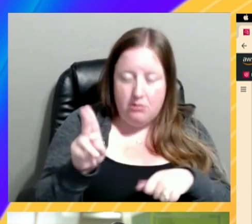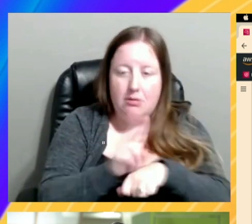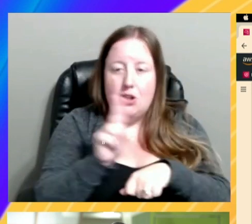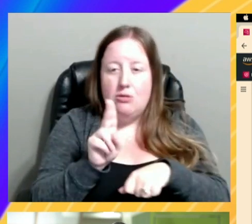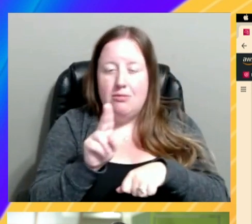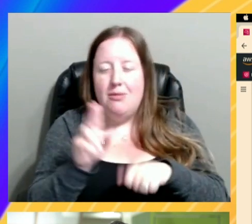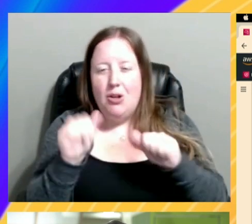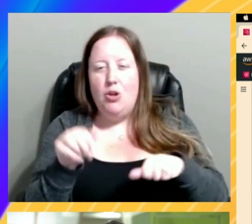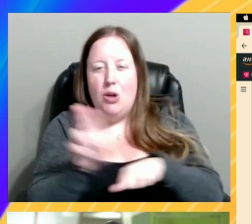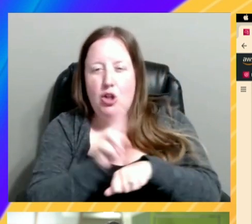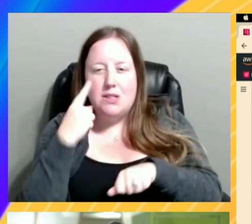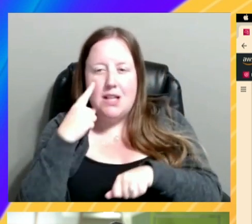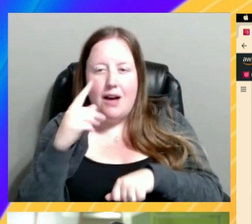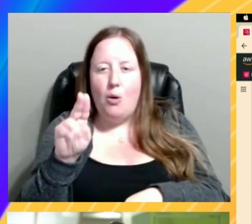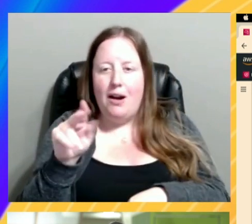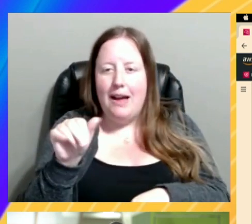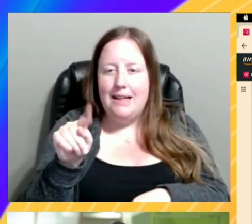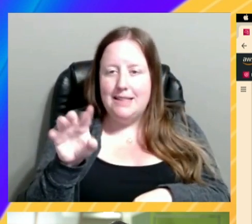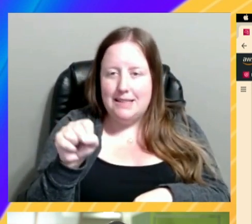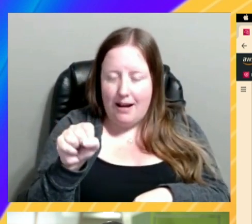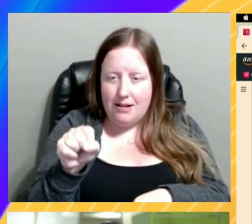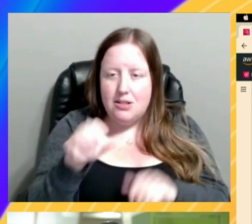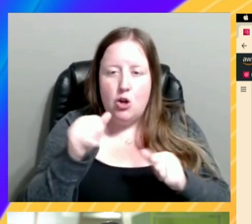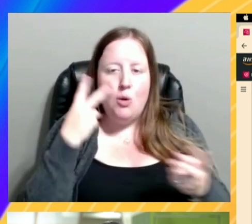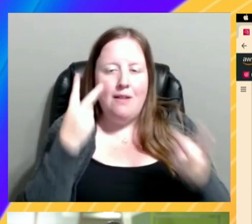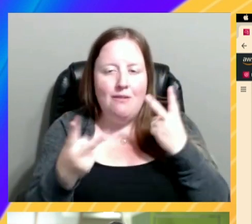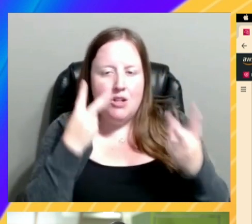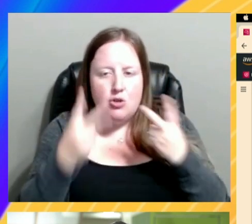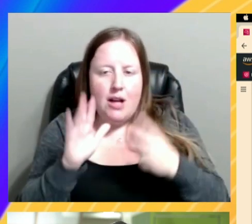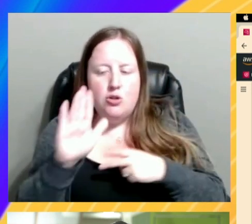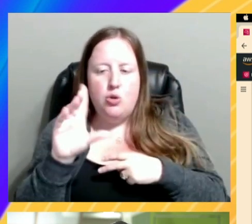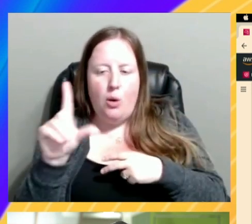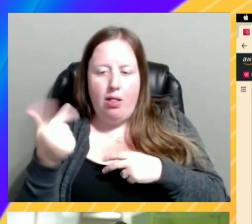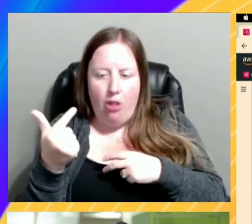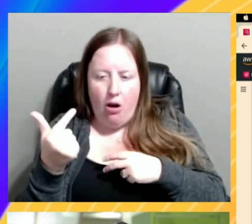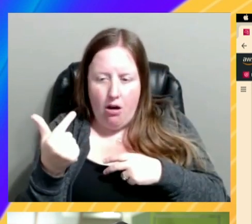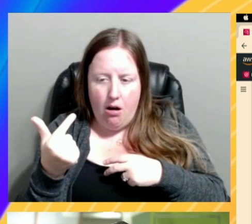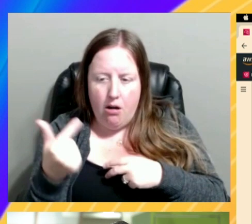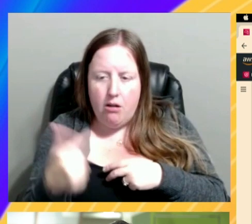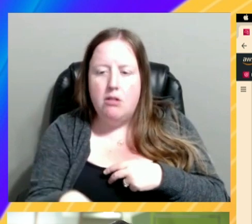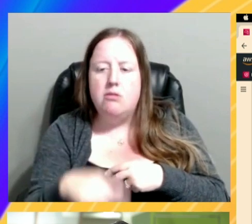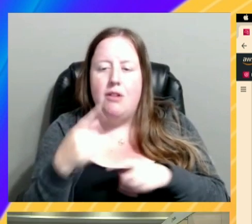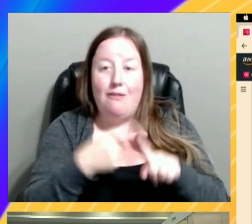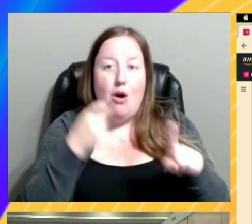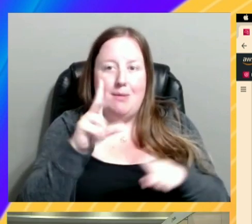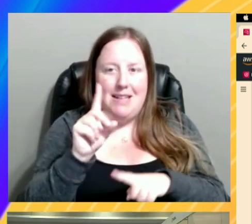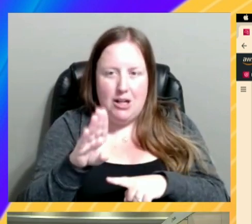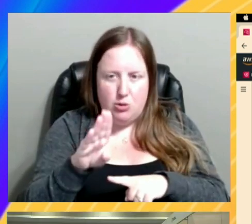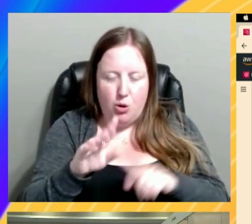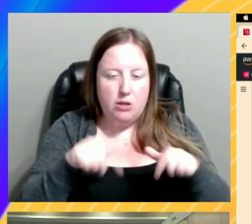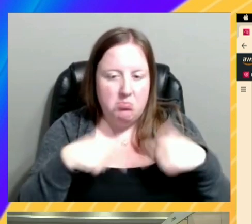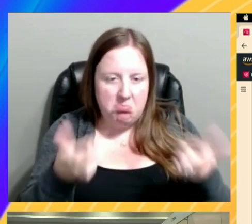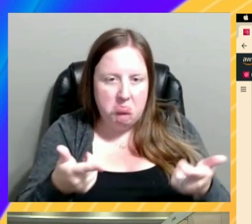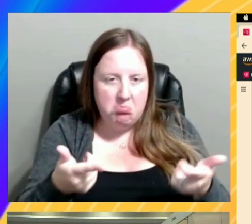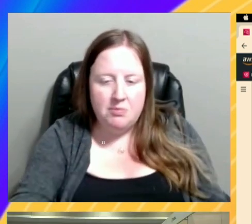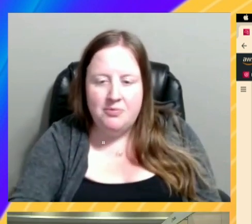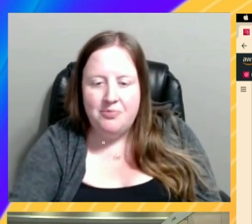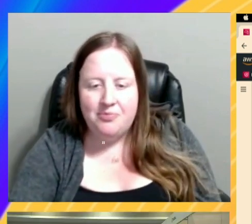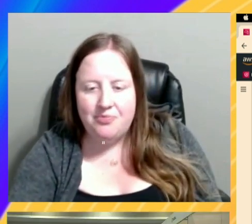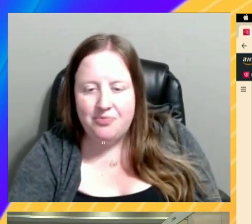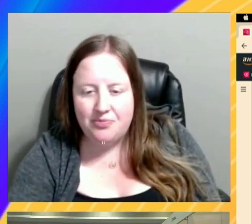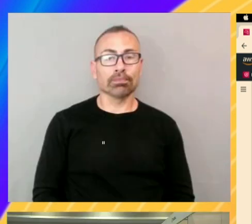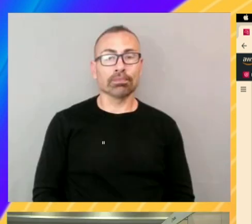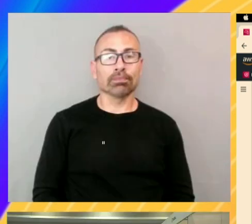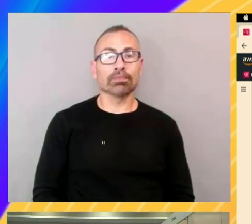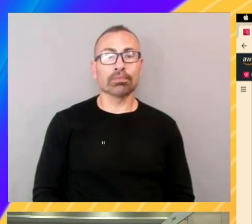insights and you can visualize your logs directly straight from the dashboard. Yeah, it's interesting to see. Normally we think of operations